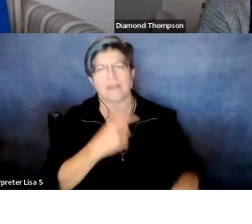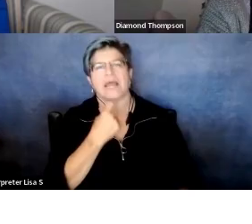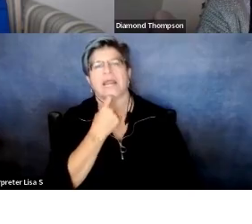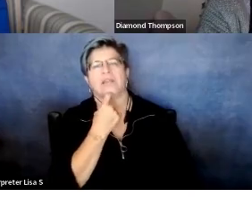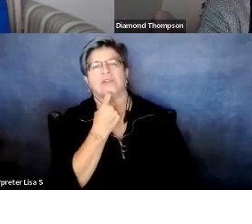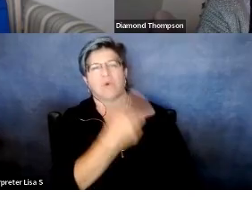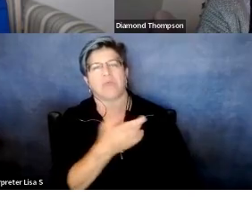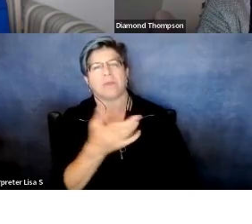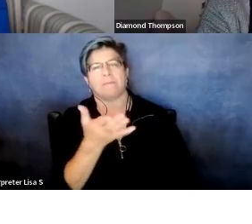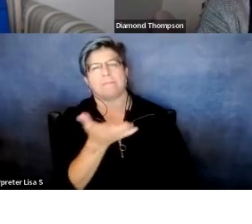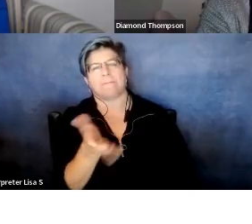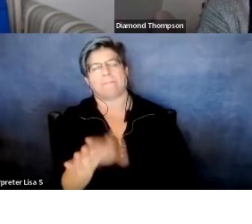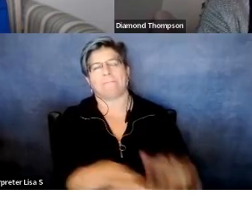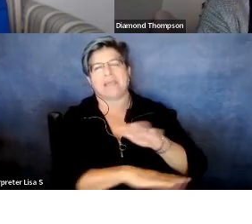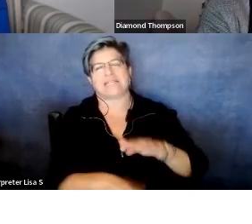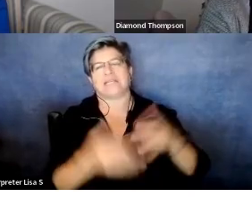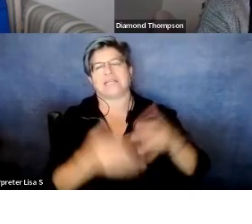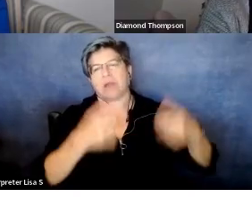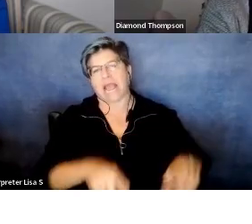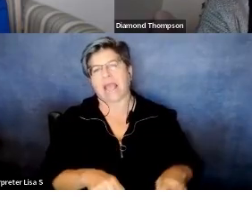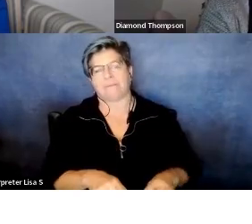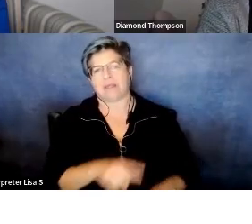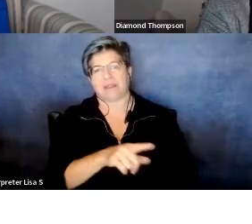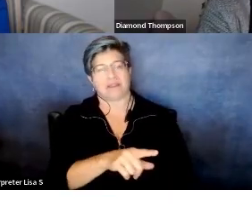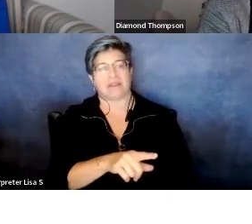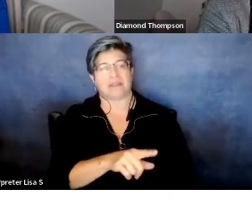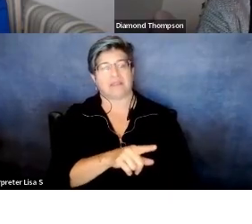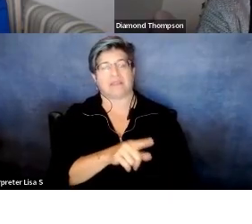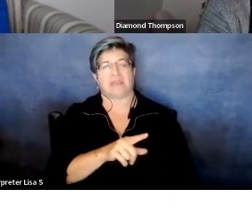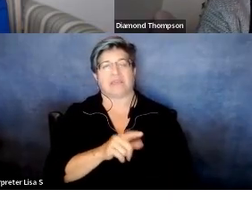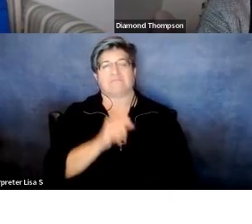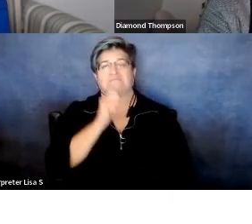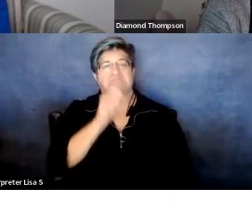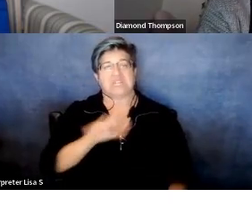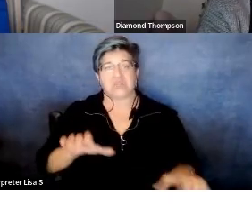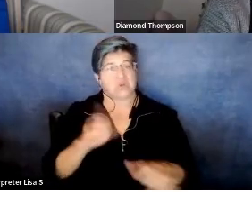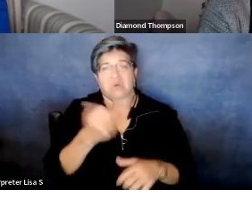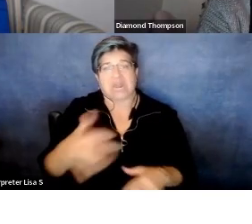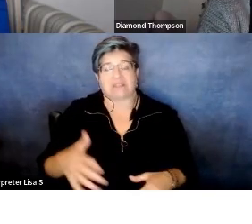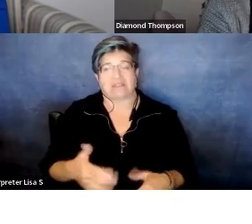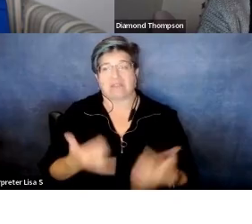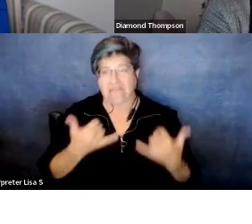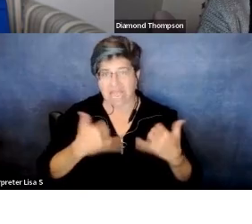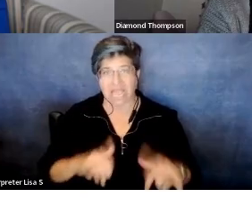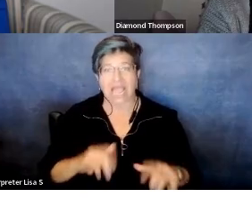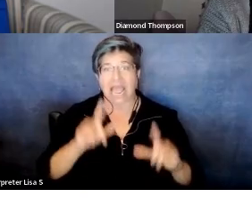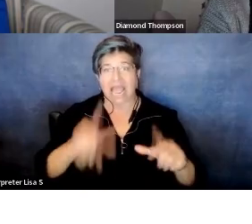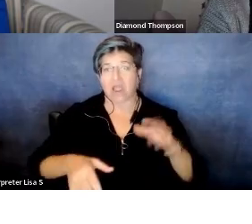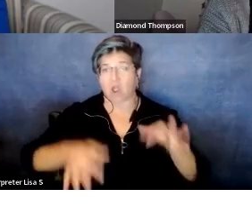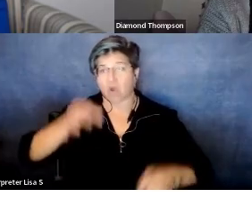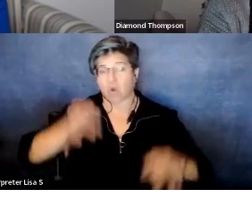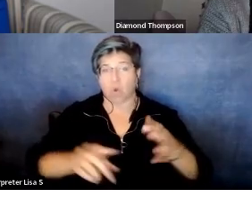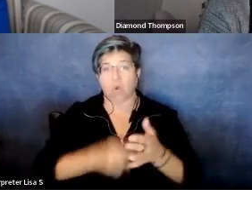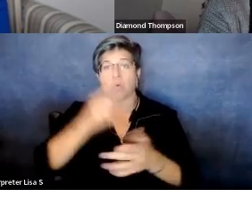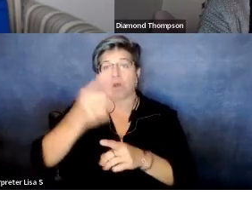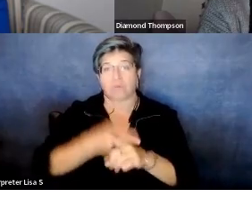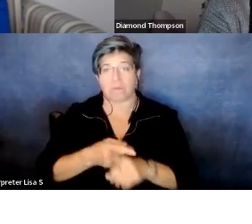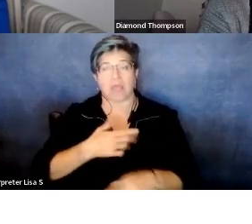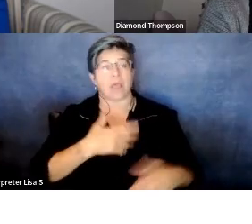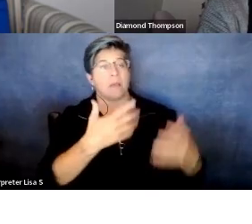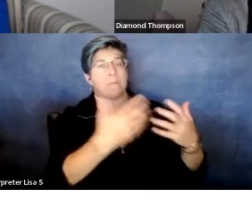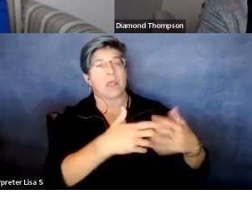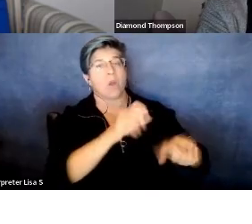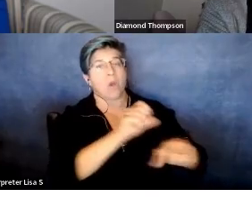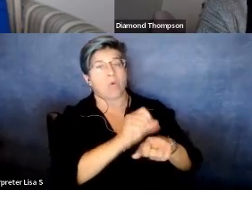happened, and they didn't do anything. I still go to court once a month. My coworker still sees me once a